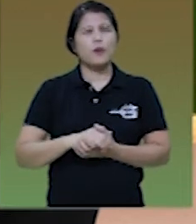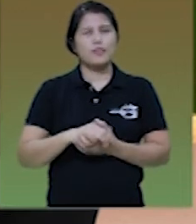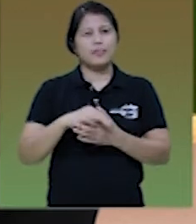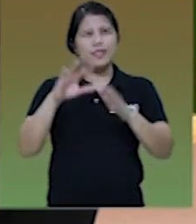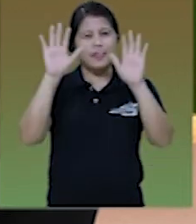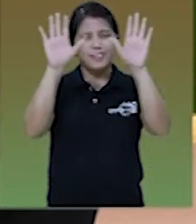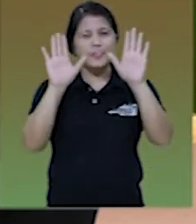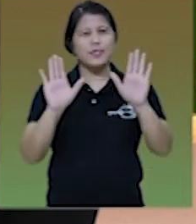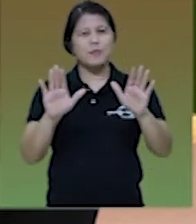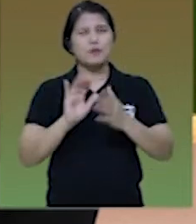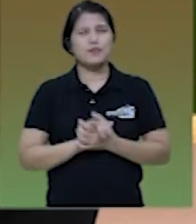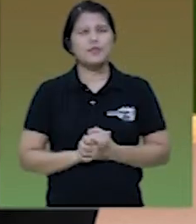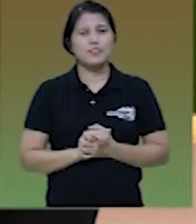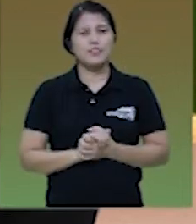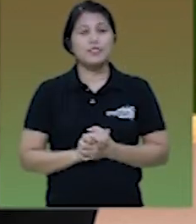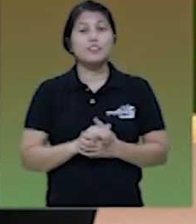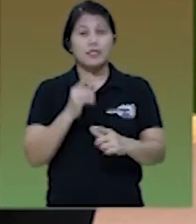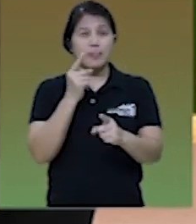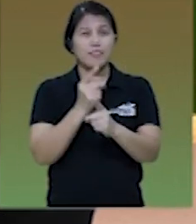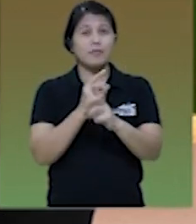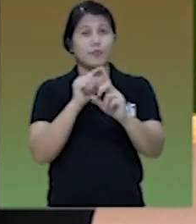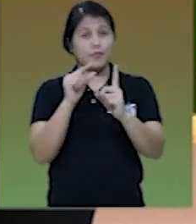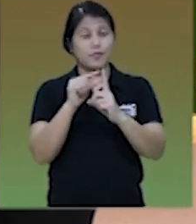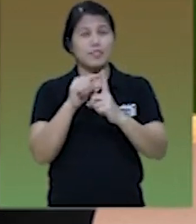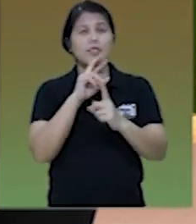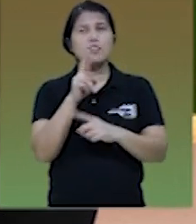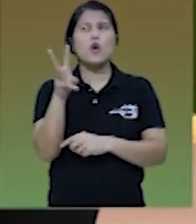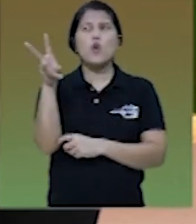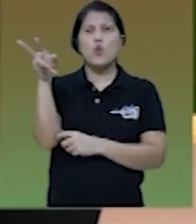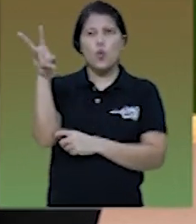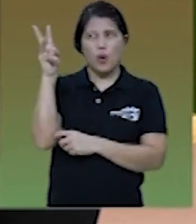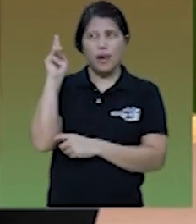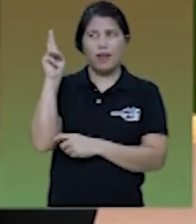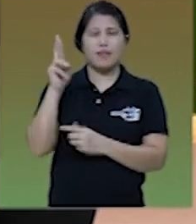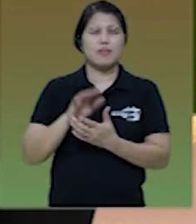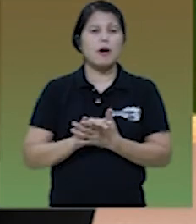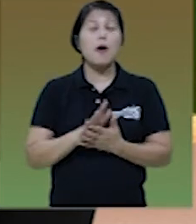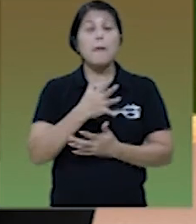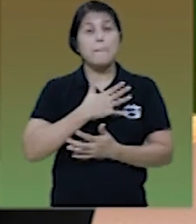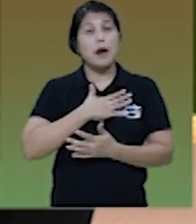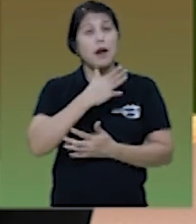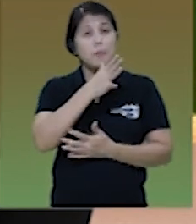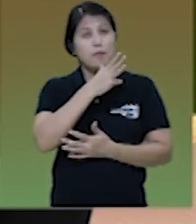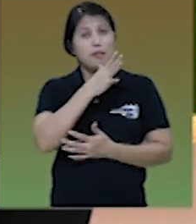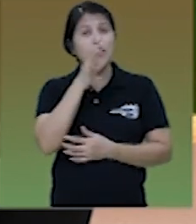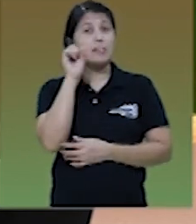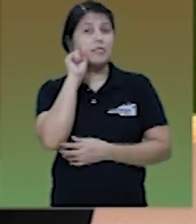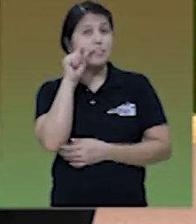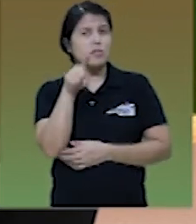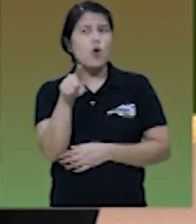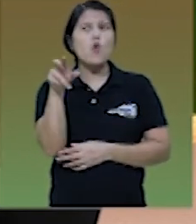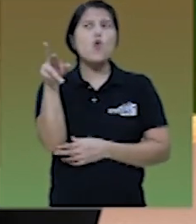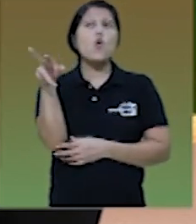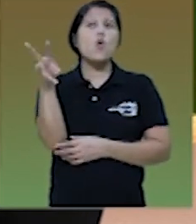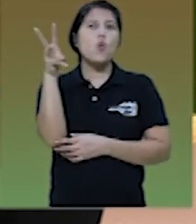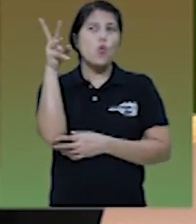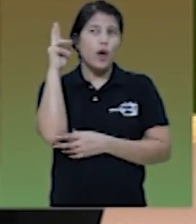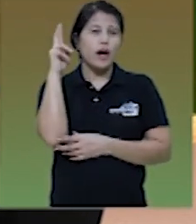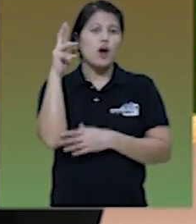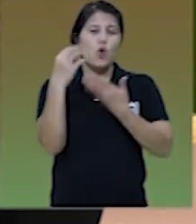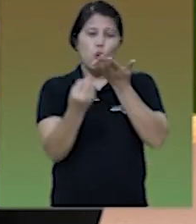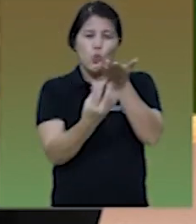Incredible! The correct be verb is were. My mother and sister were